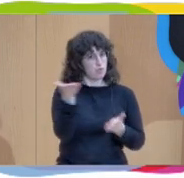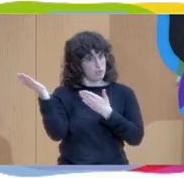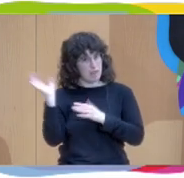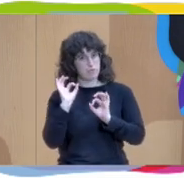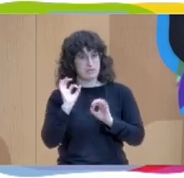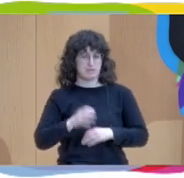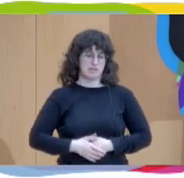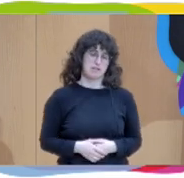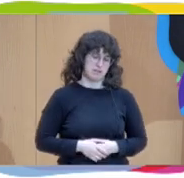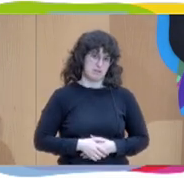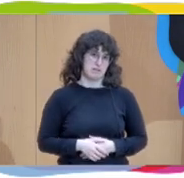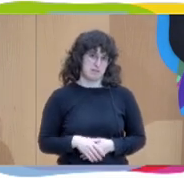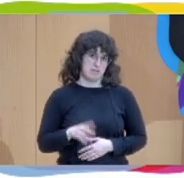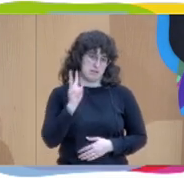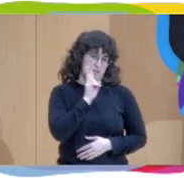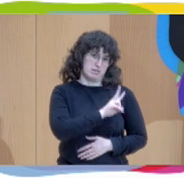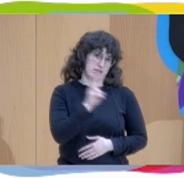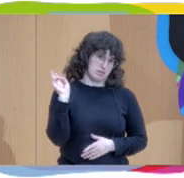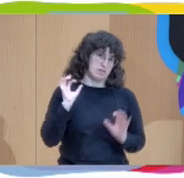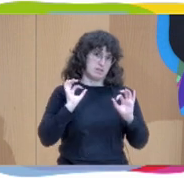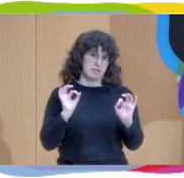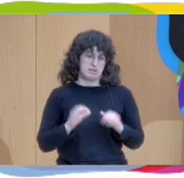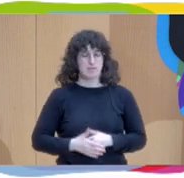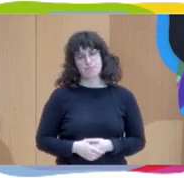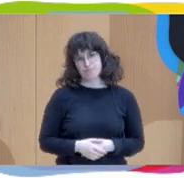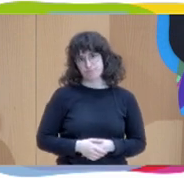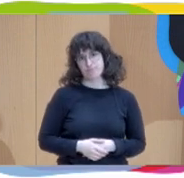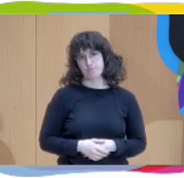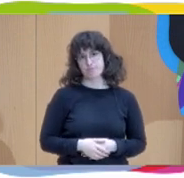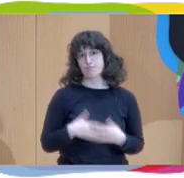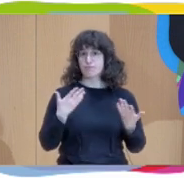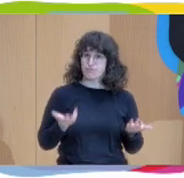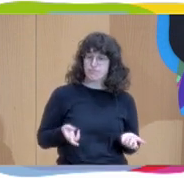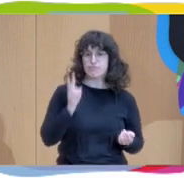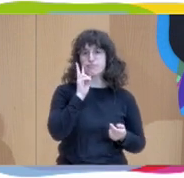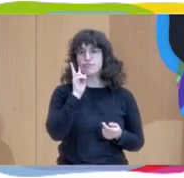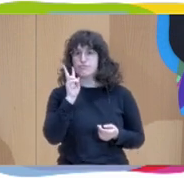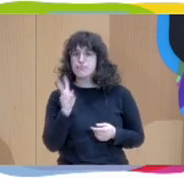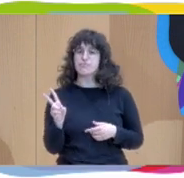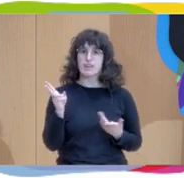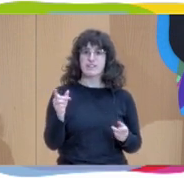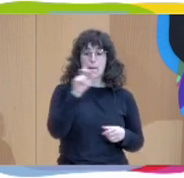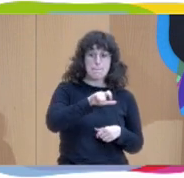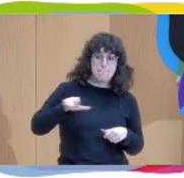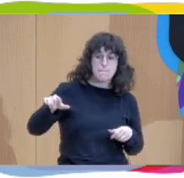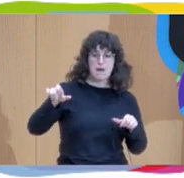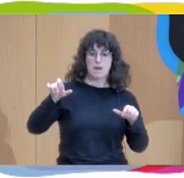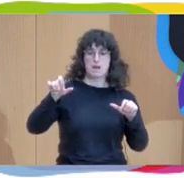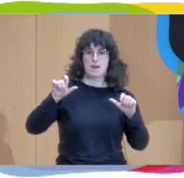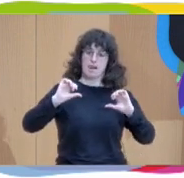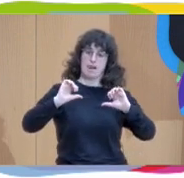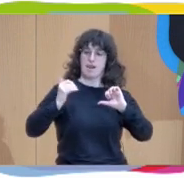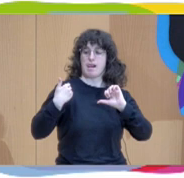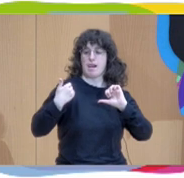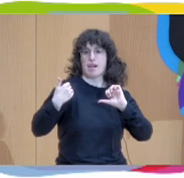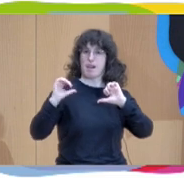Here are the new facilitators. And in this group, there are also the new trainers, not the Group